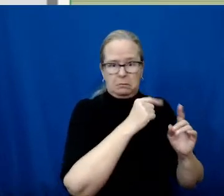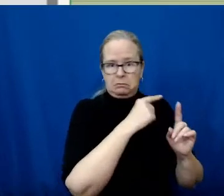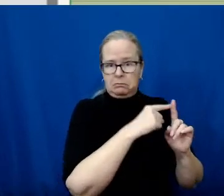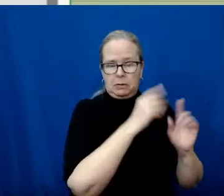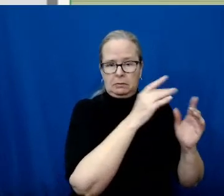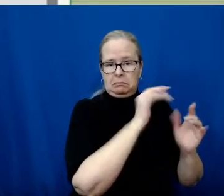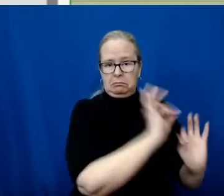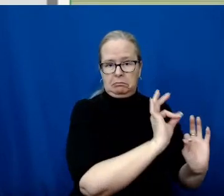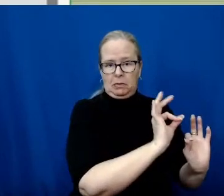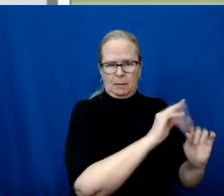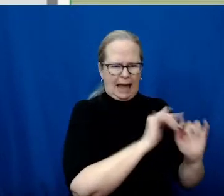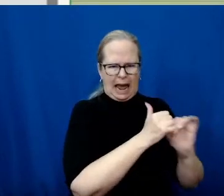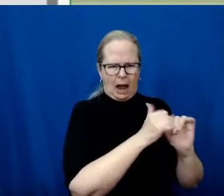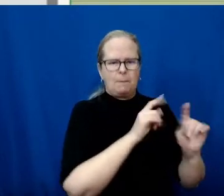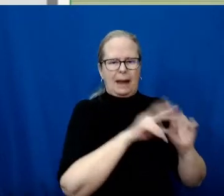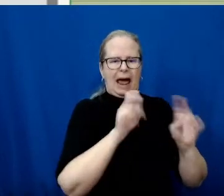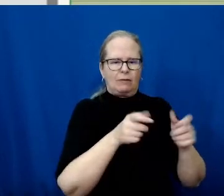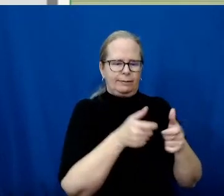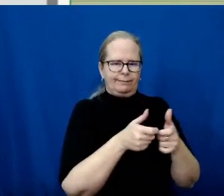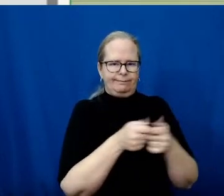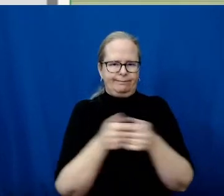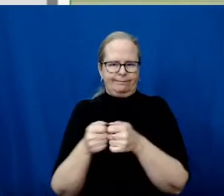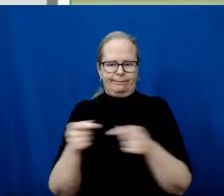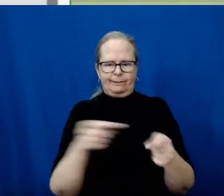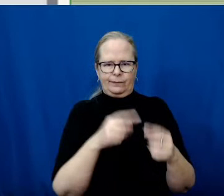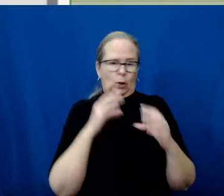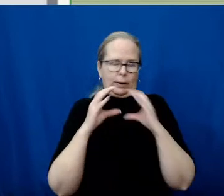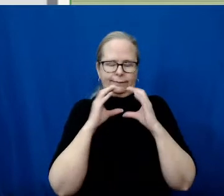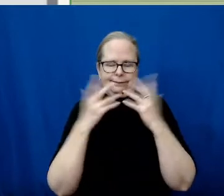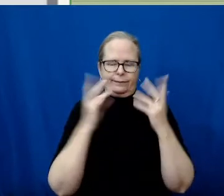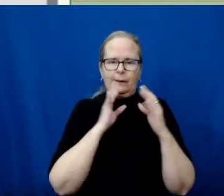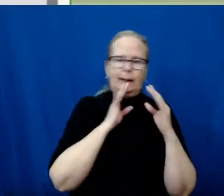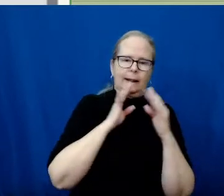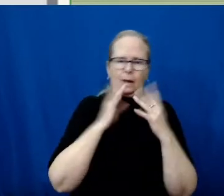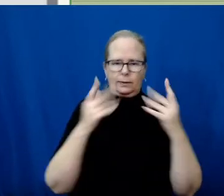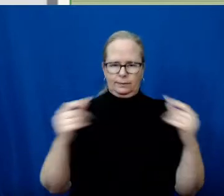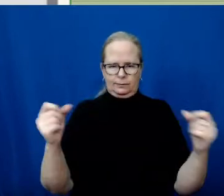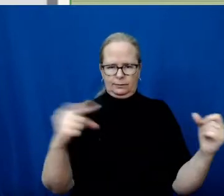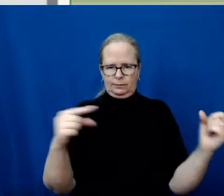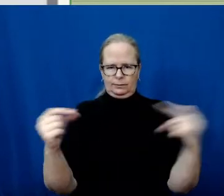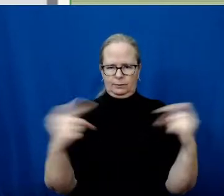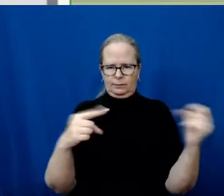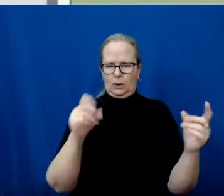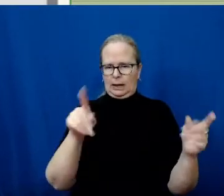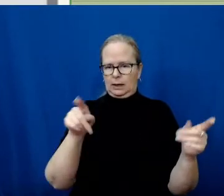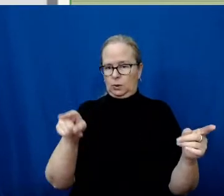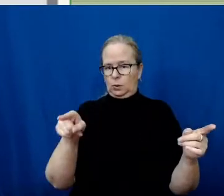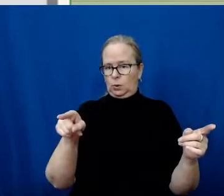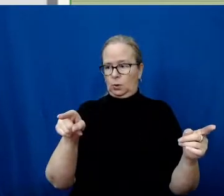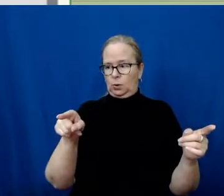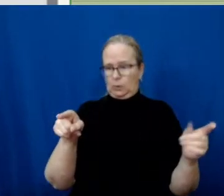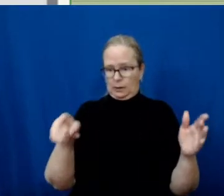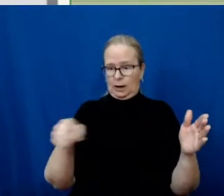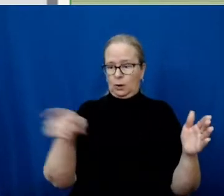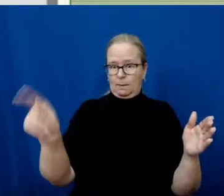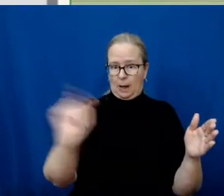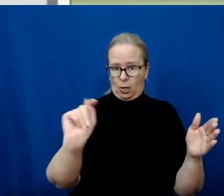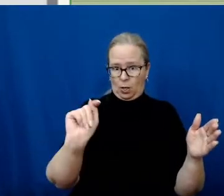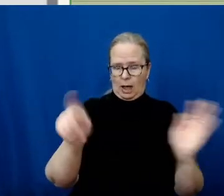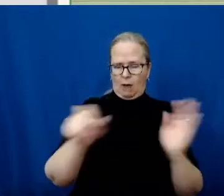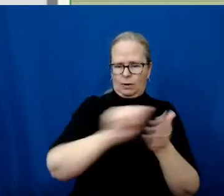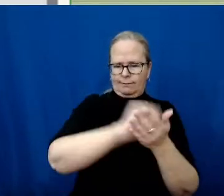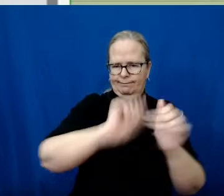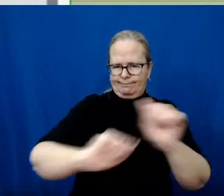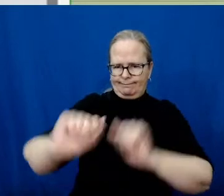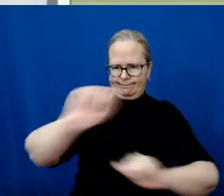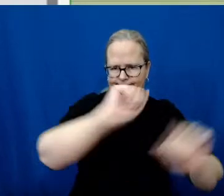space, and then decontaminating the space, both the air and the surfaces in that bathroom in between use. So this image here is